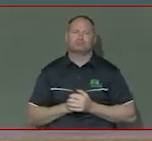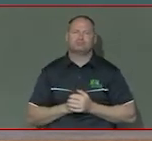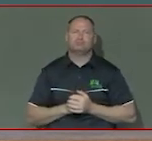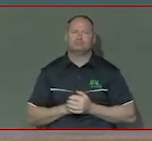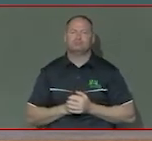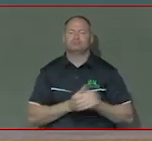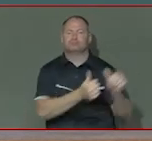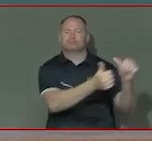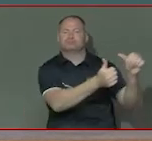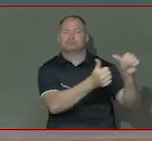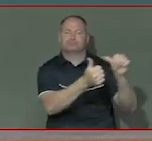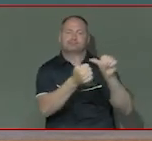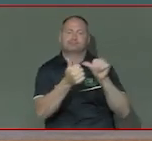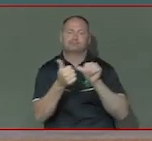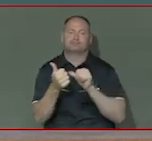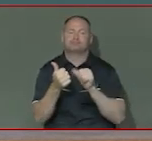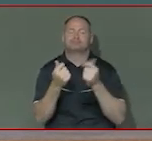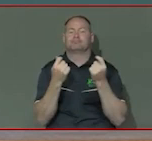one, return